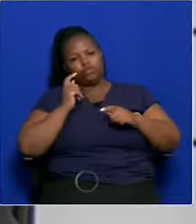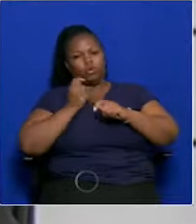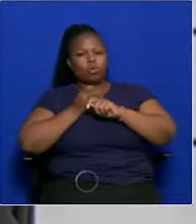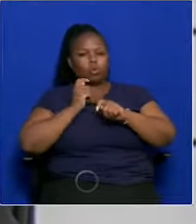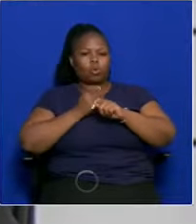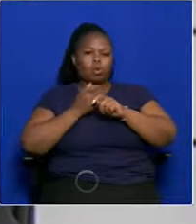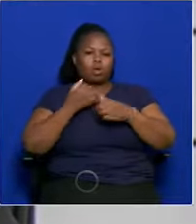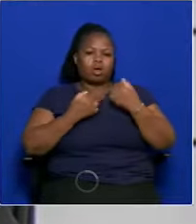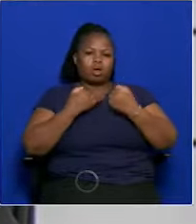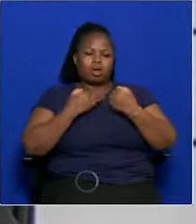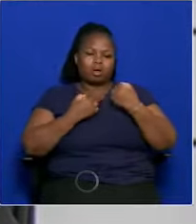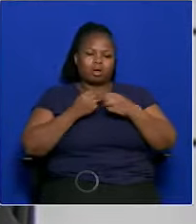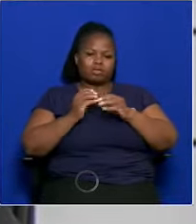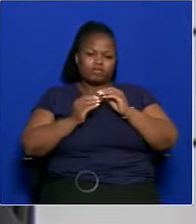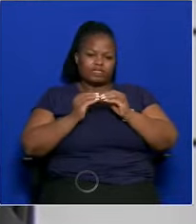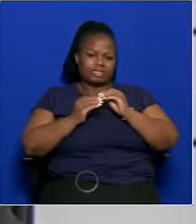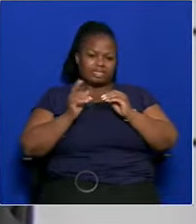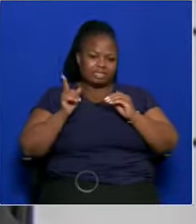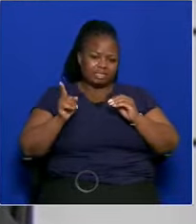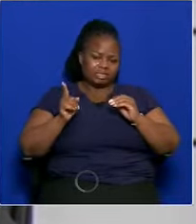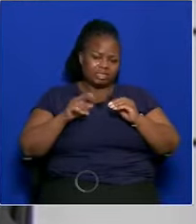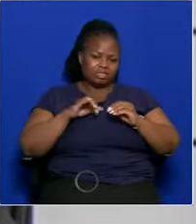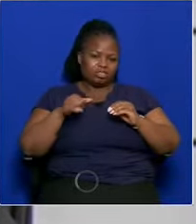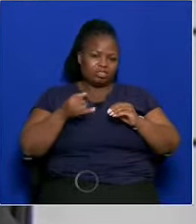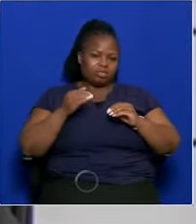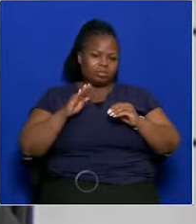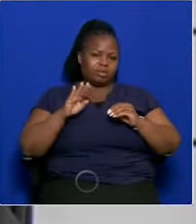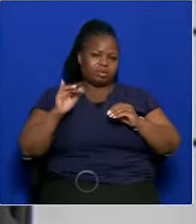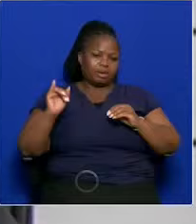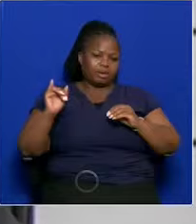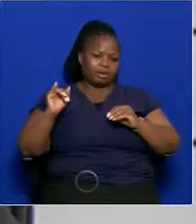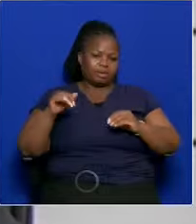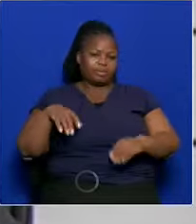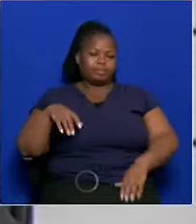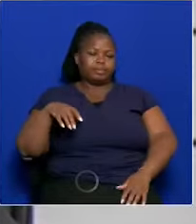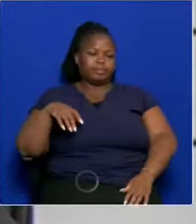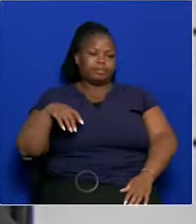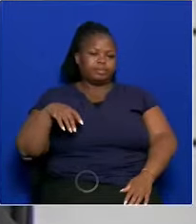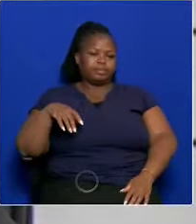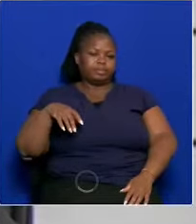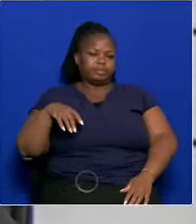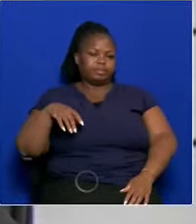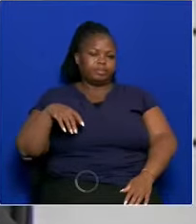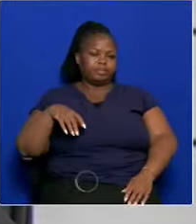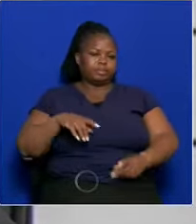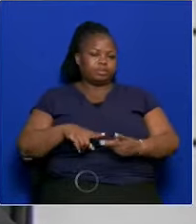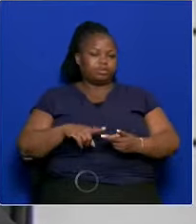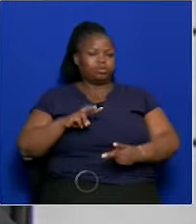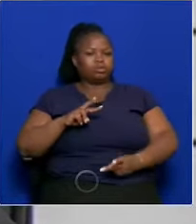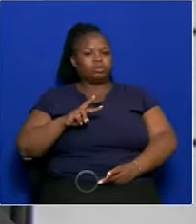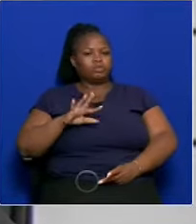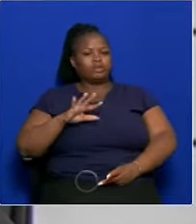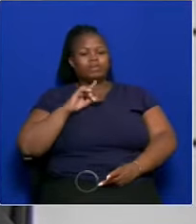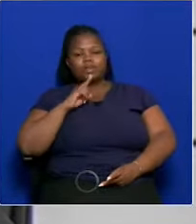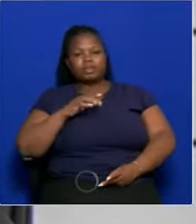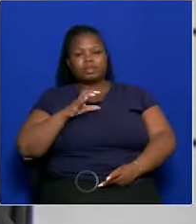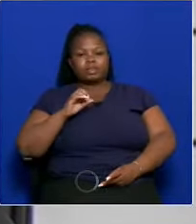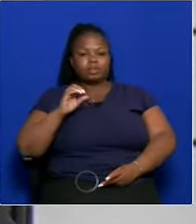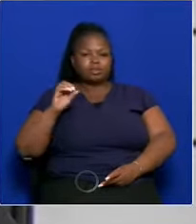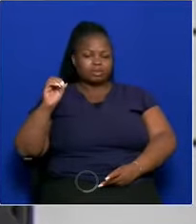to fix this JBI. And the 25,000 was